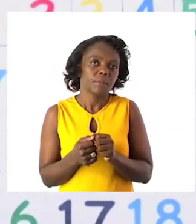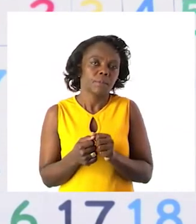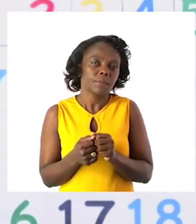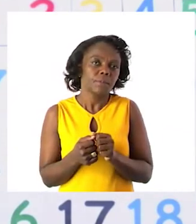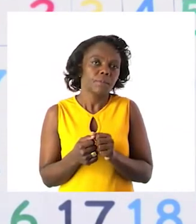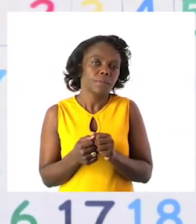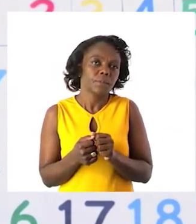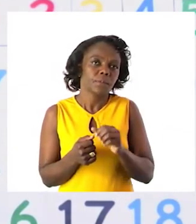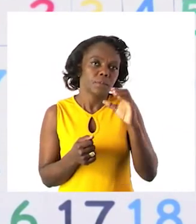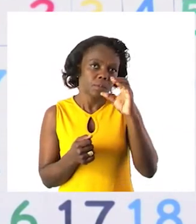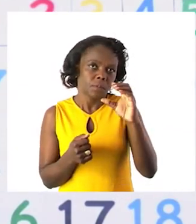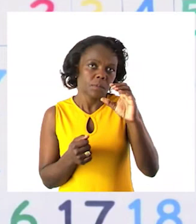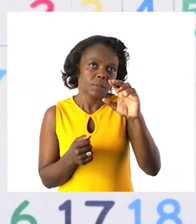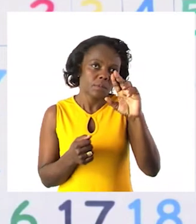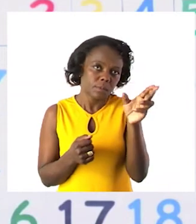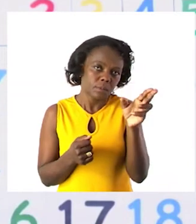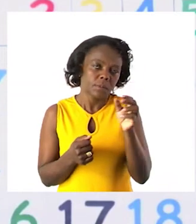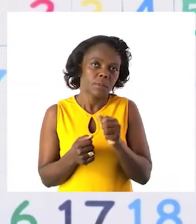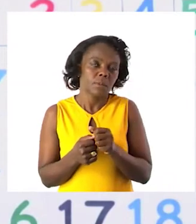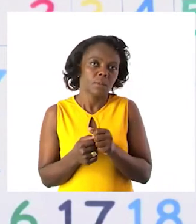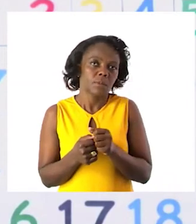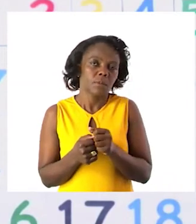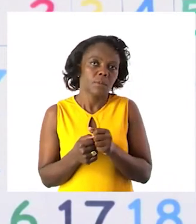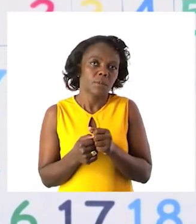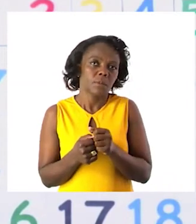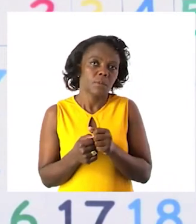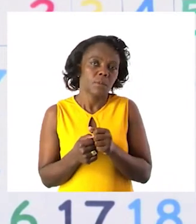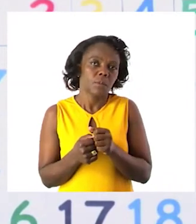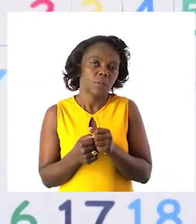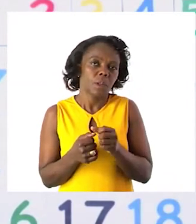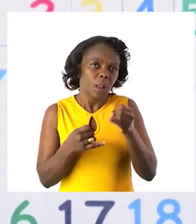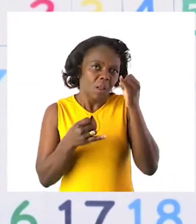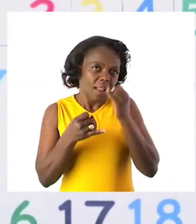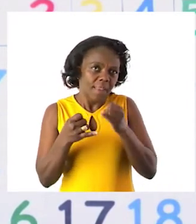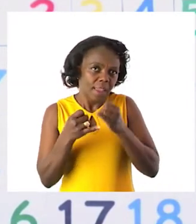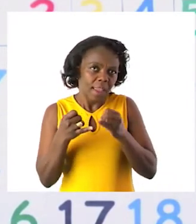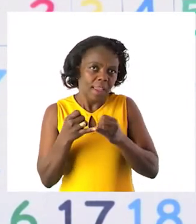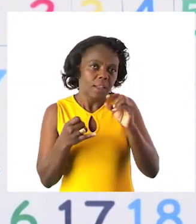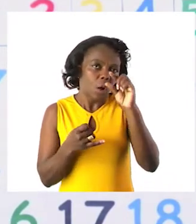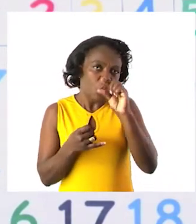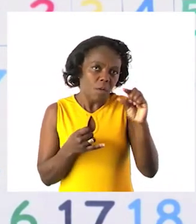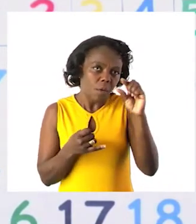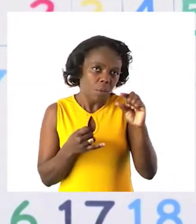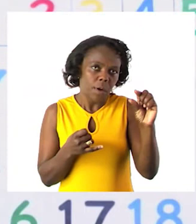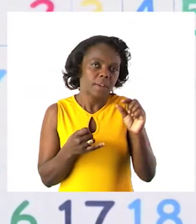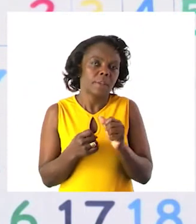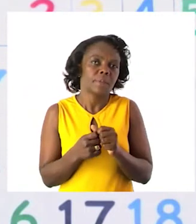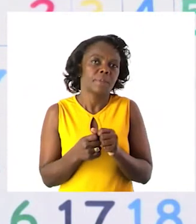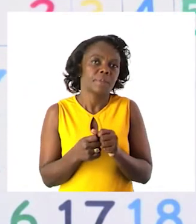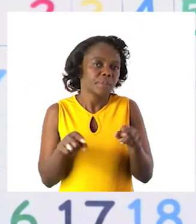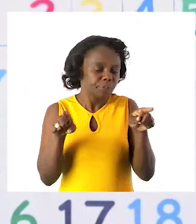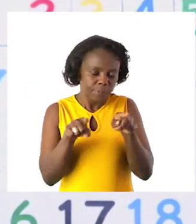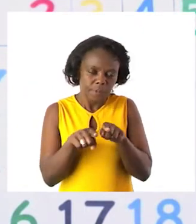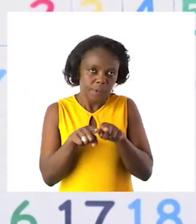Right, it's a ch. And it can also come at the end of a word. It's still a ch. It doesn't